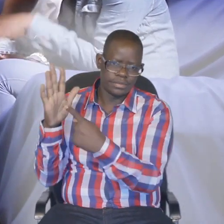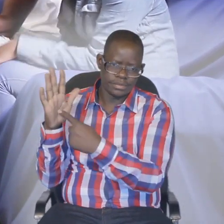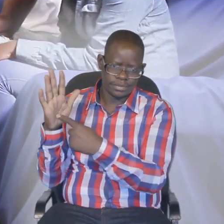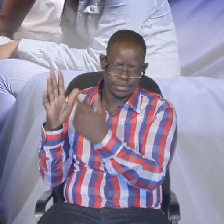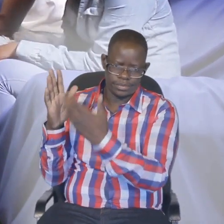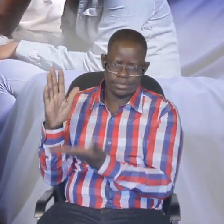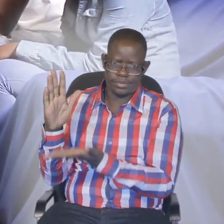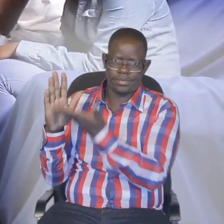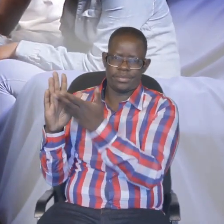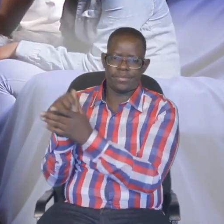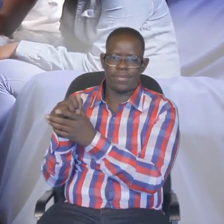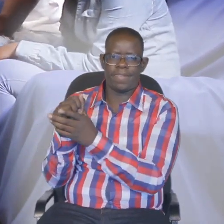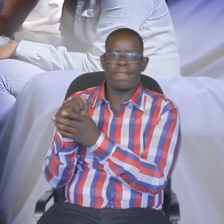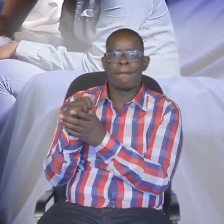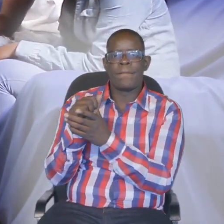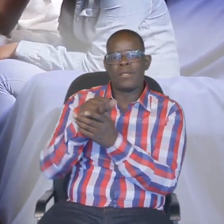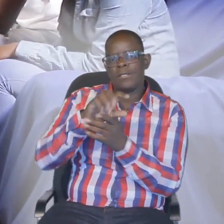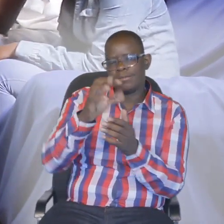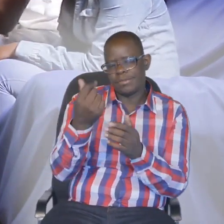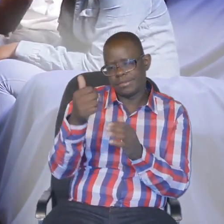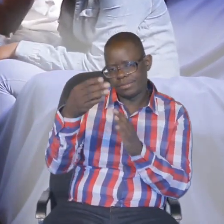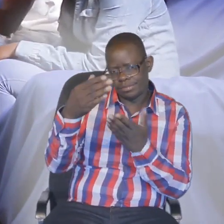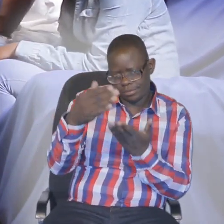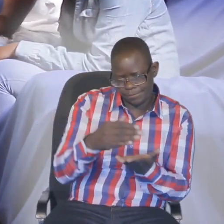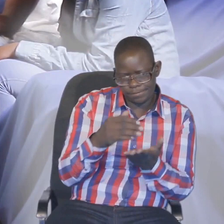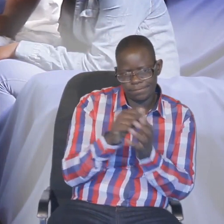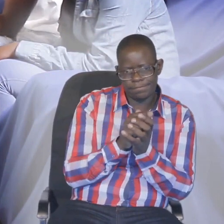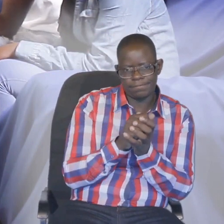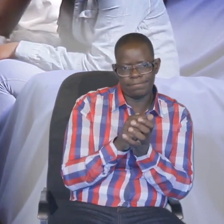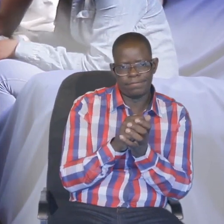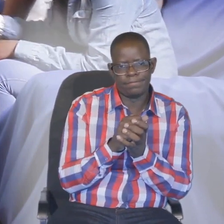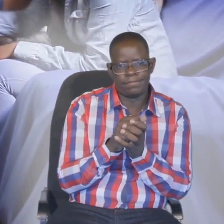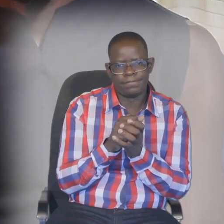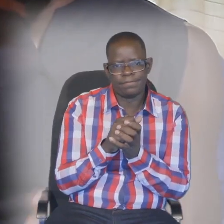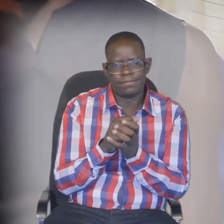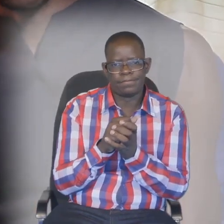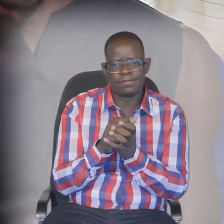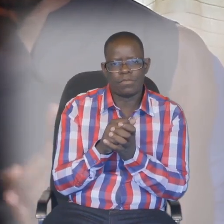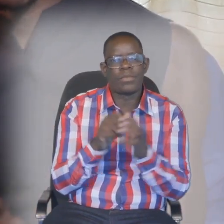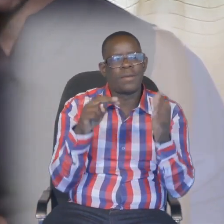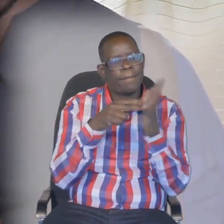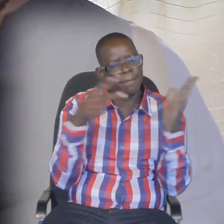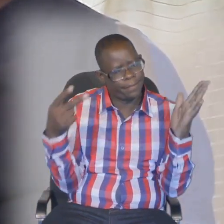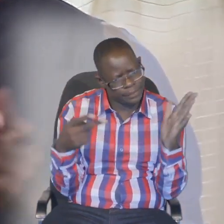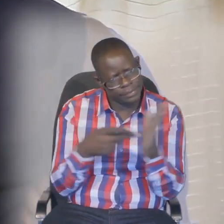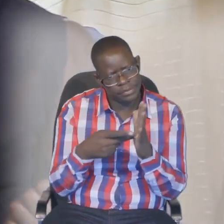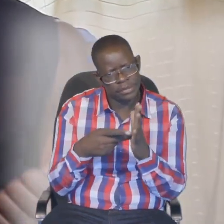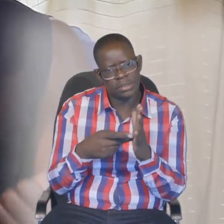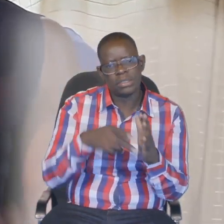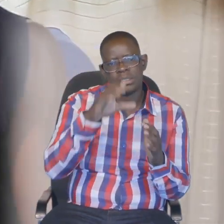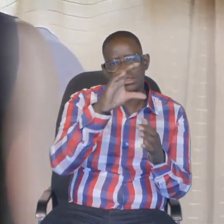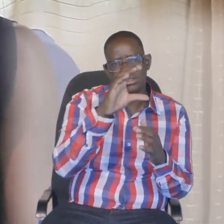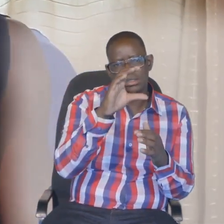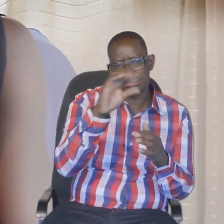debit side. And income also increases on the credit side and decreases on the debit side. So meaning that